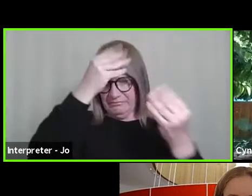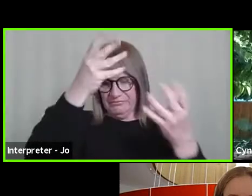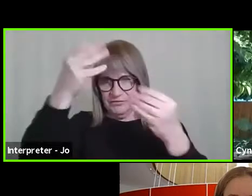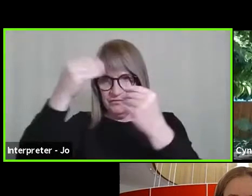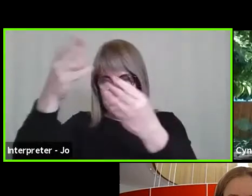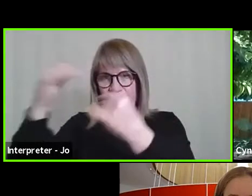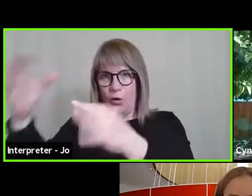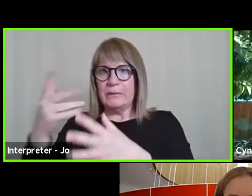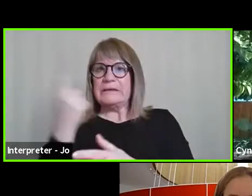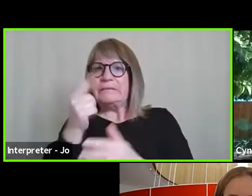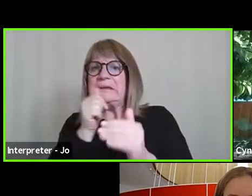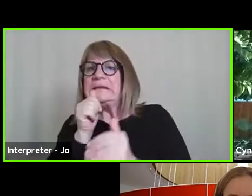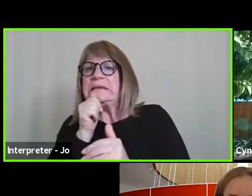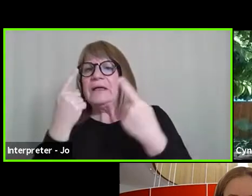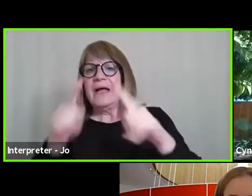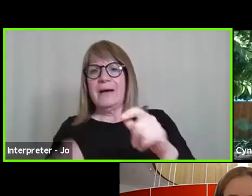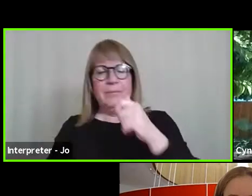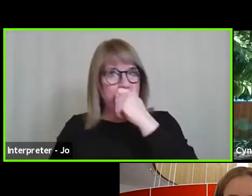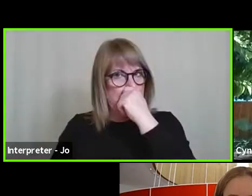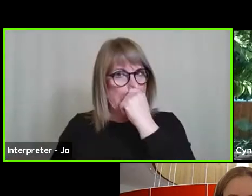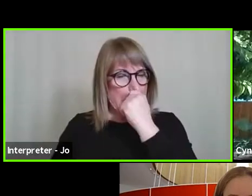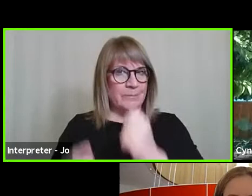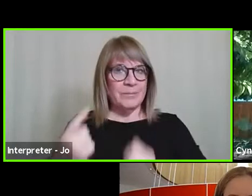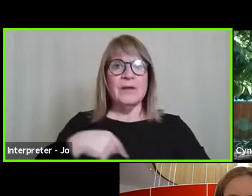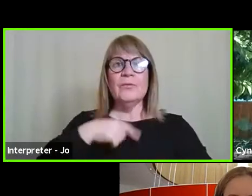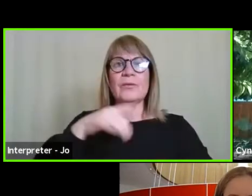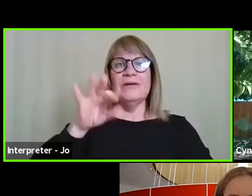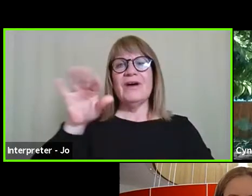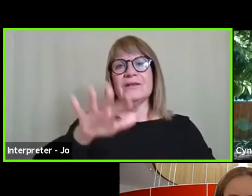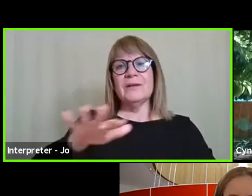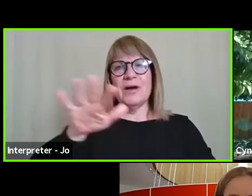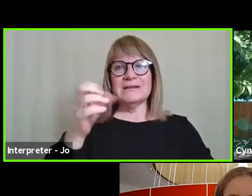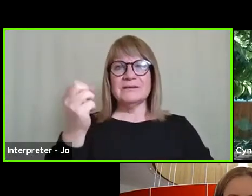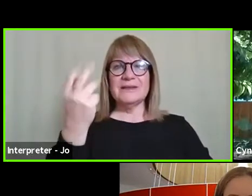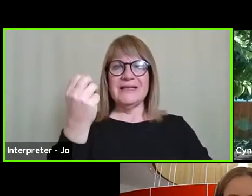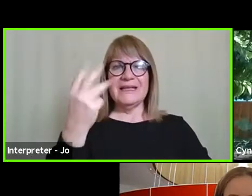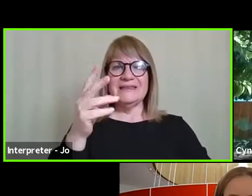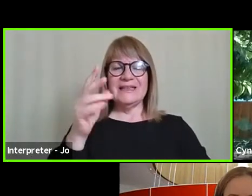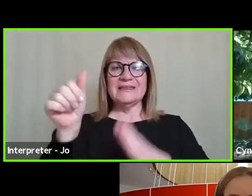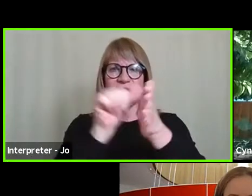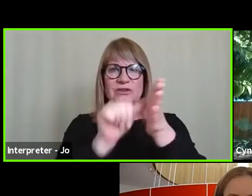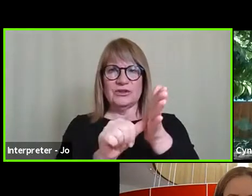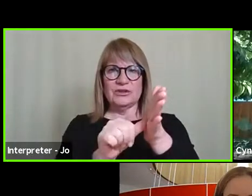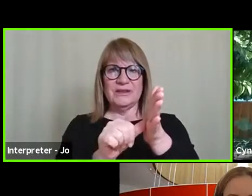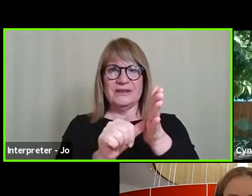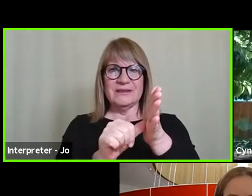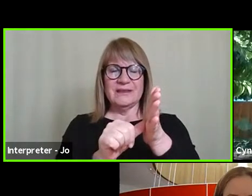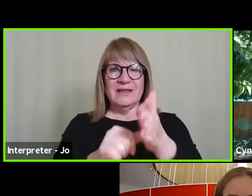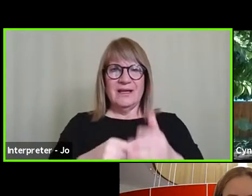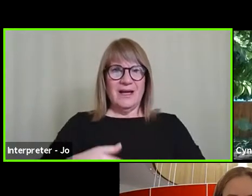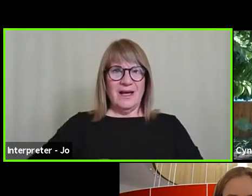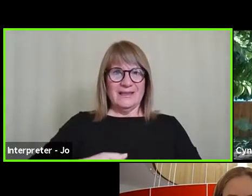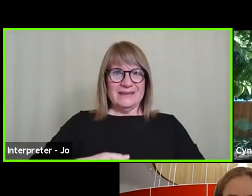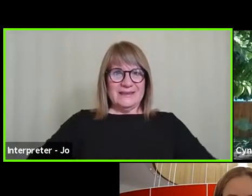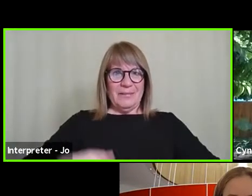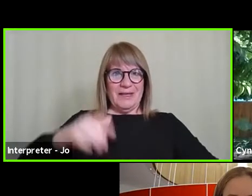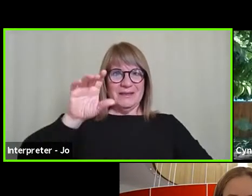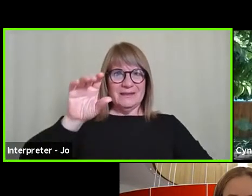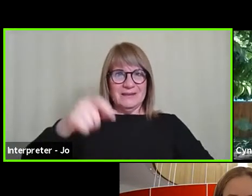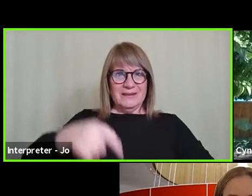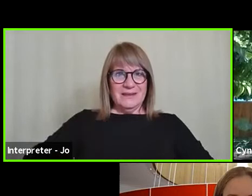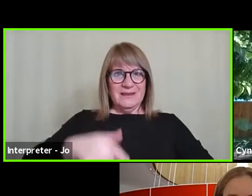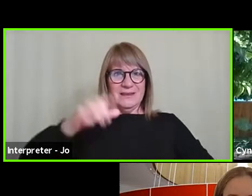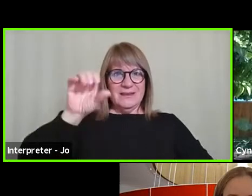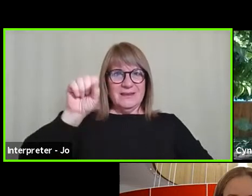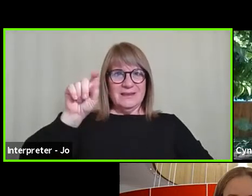initially approximately a dozen um surgeries abdominal surgeries that were performed uh with